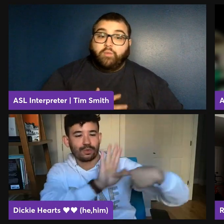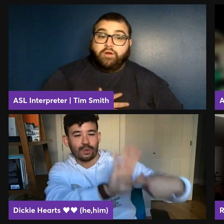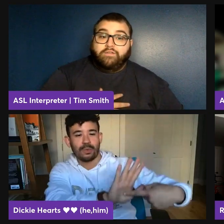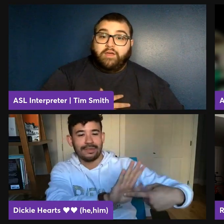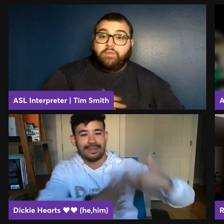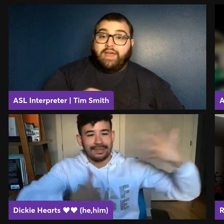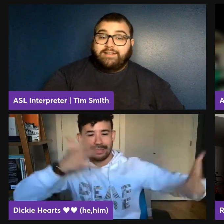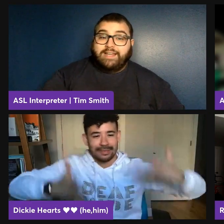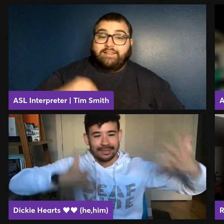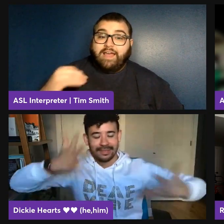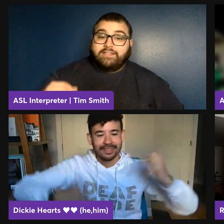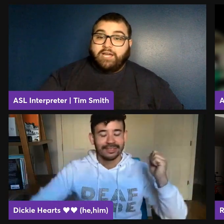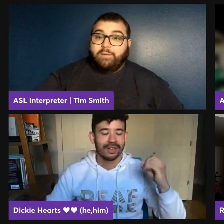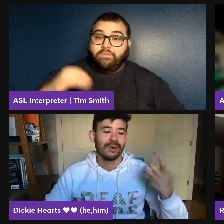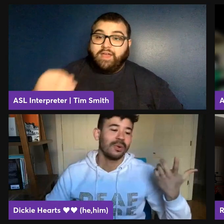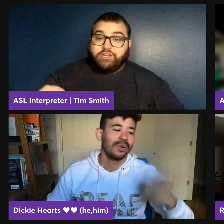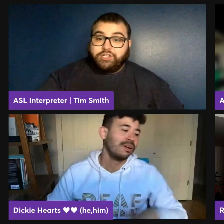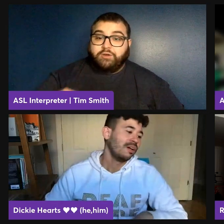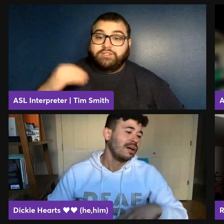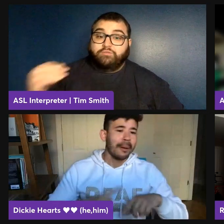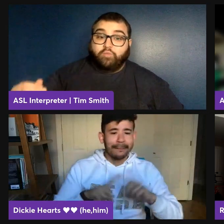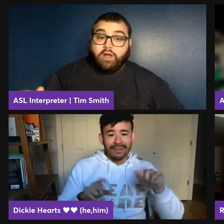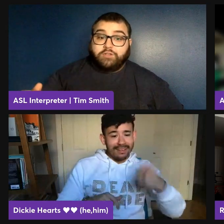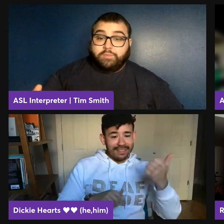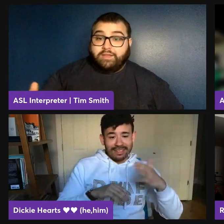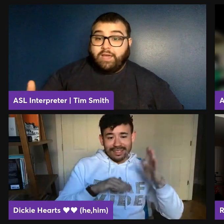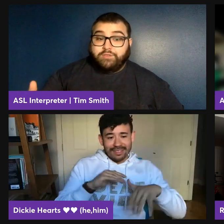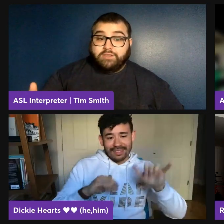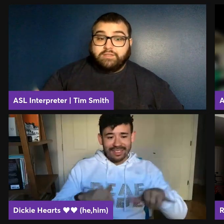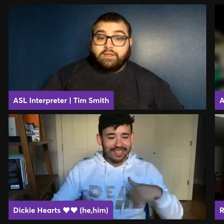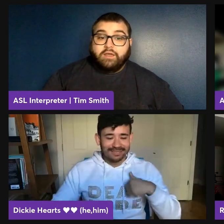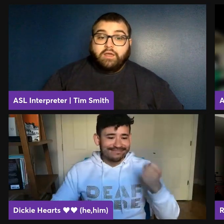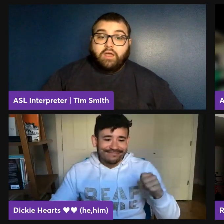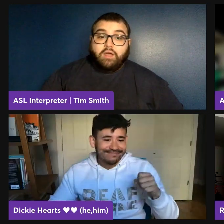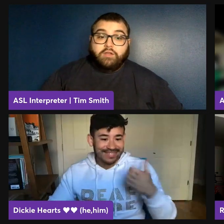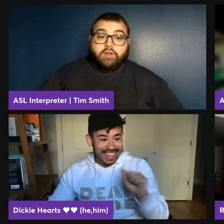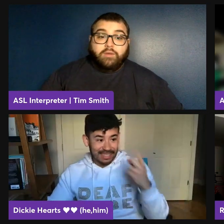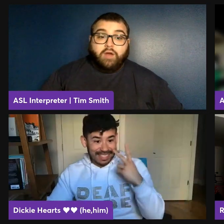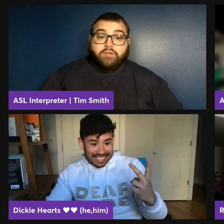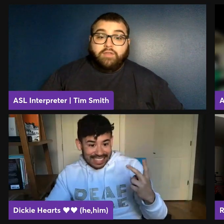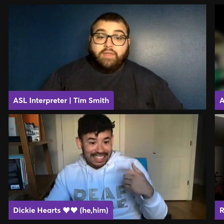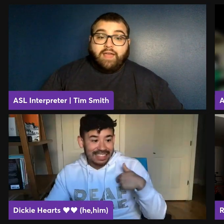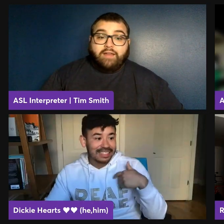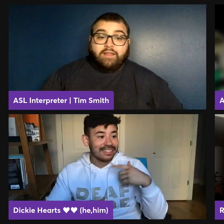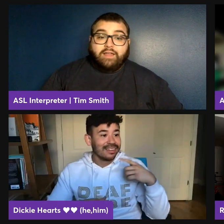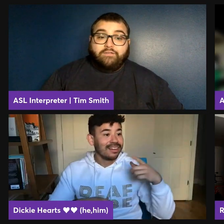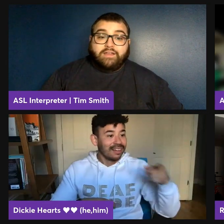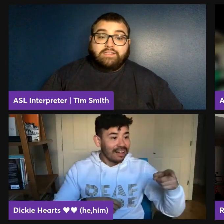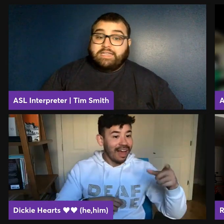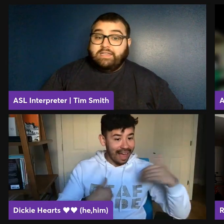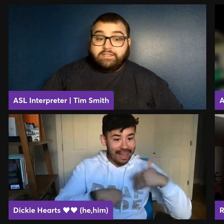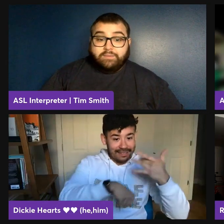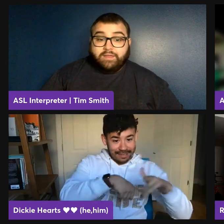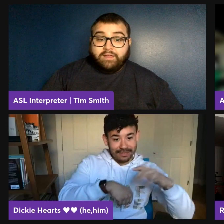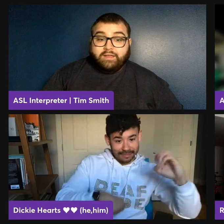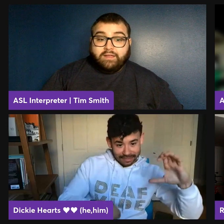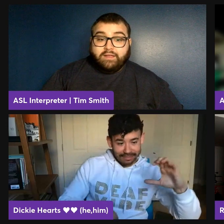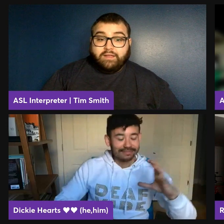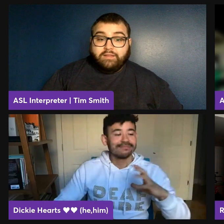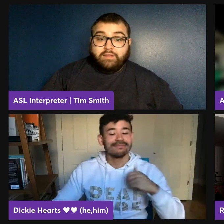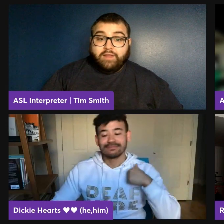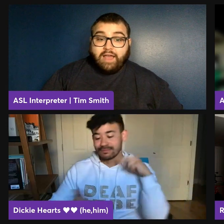make sure that we're available that day, that time for that show to watch open captions, you know. But other than that, like, if I see